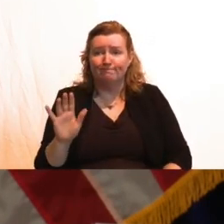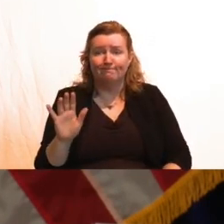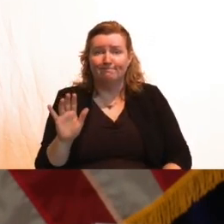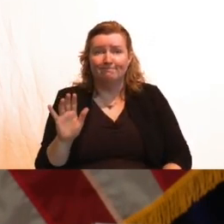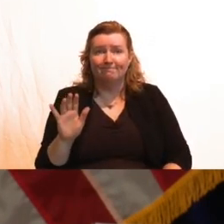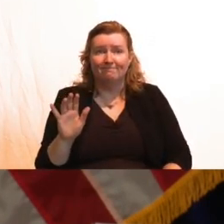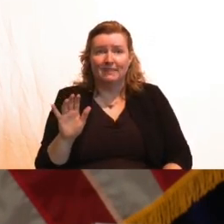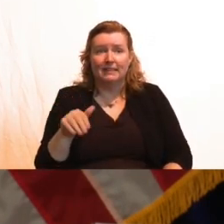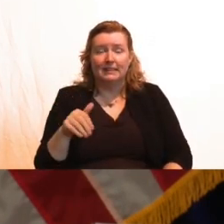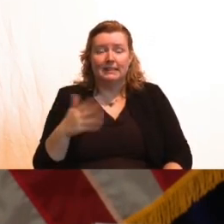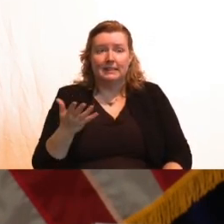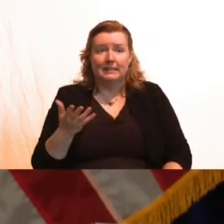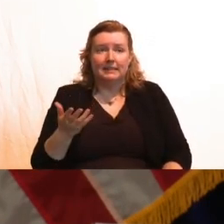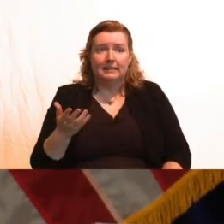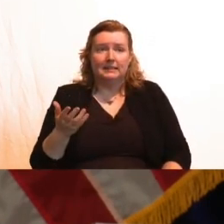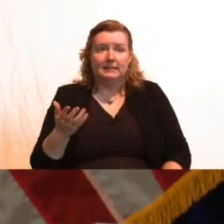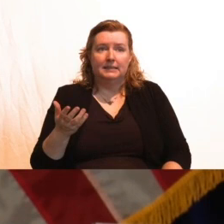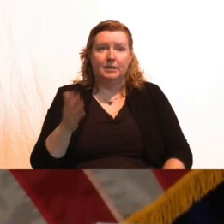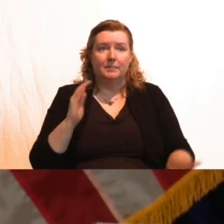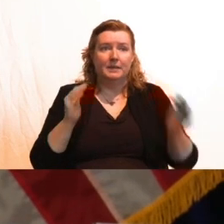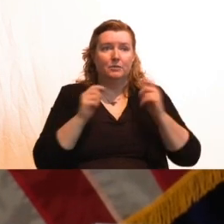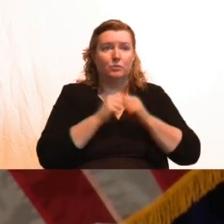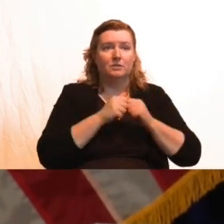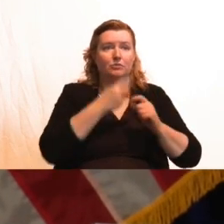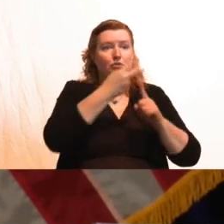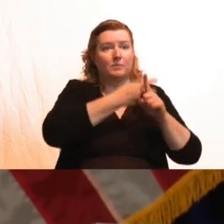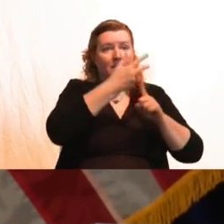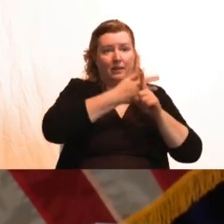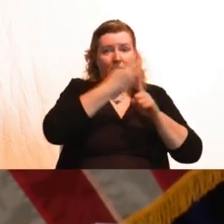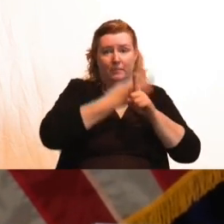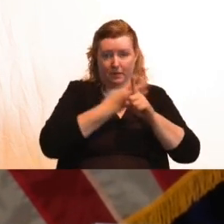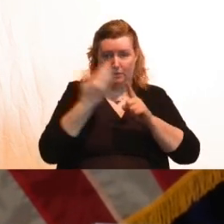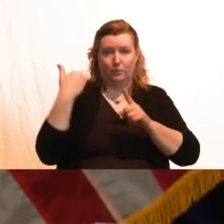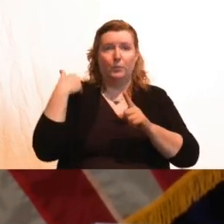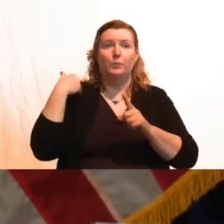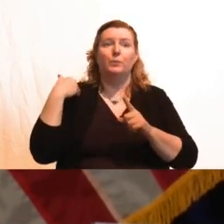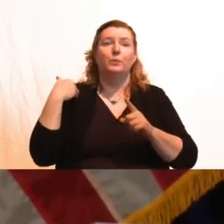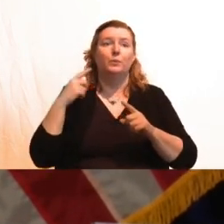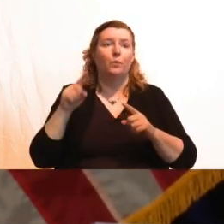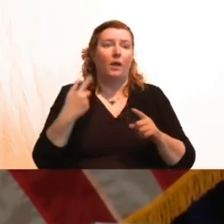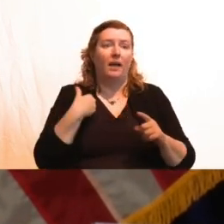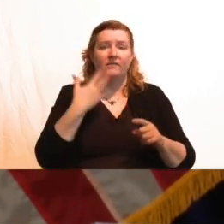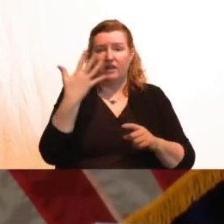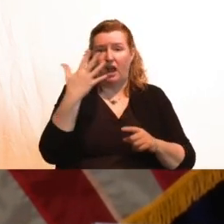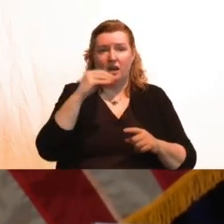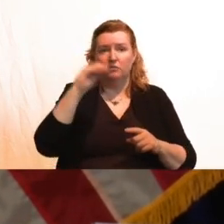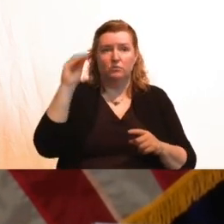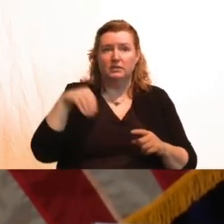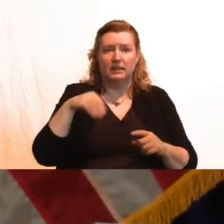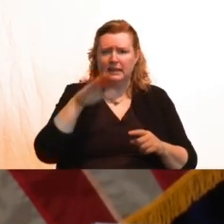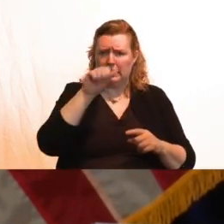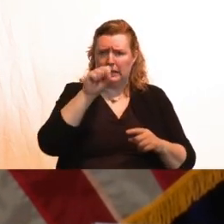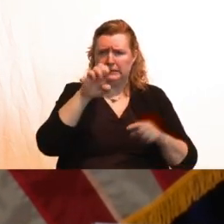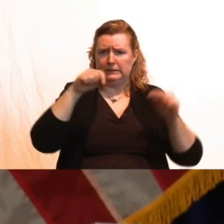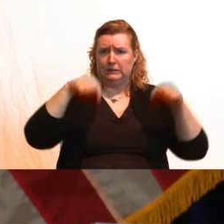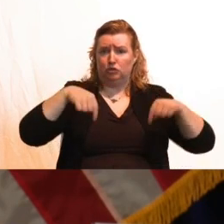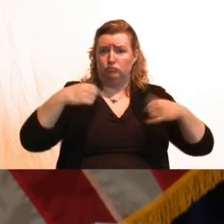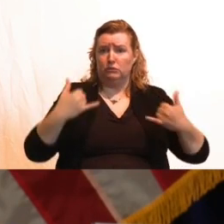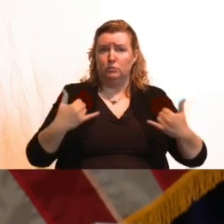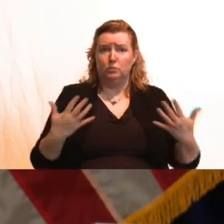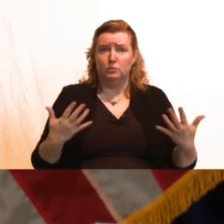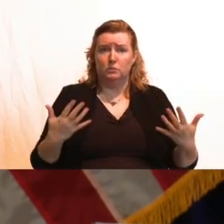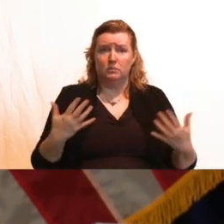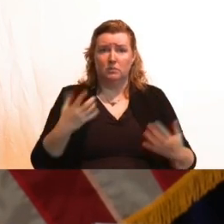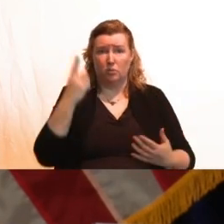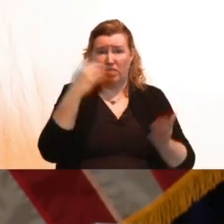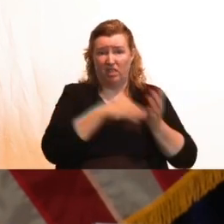a day or so in New Jersey, which is still a lot of cases, and unfortunately people are continuing to die from this. Even,